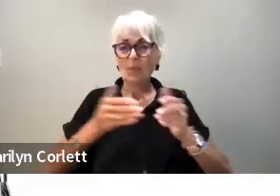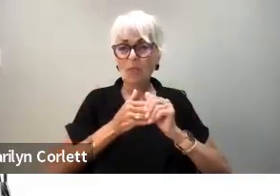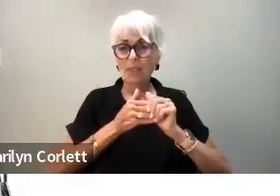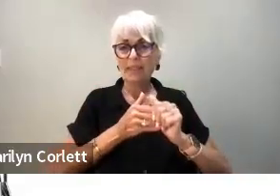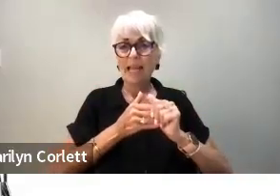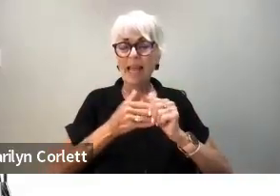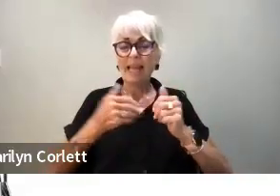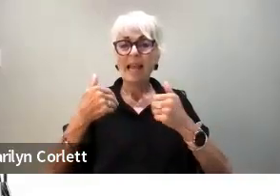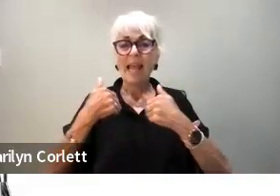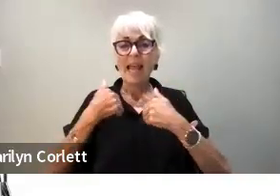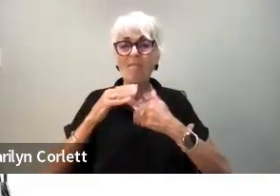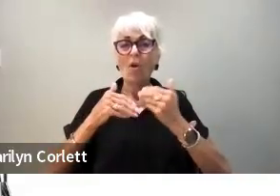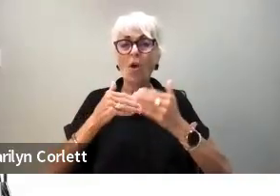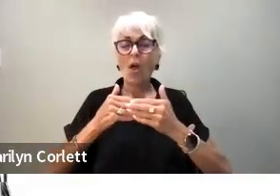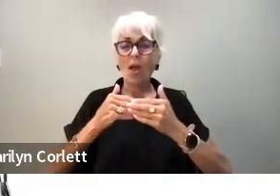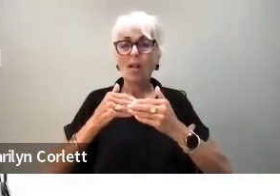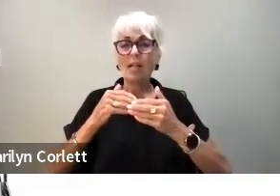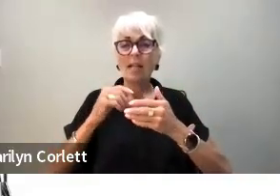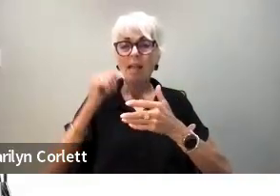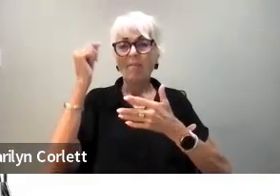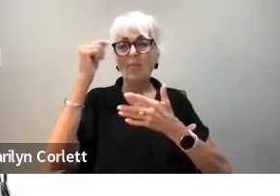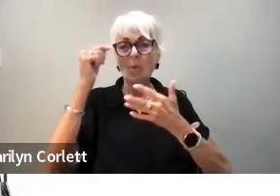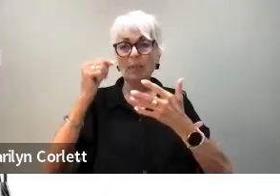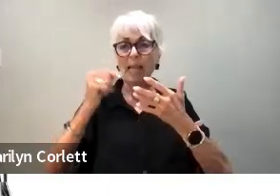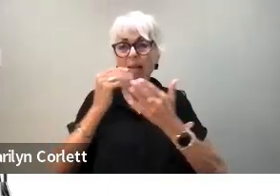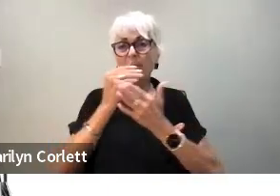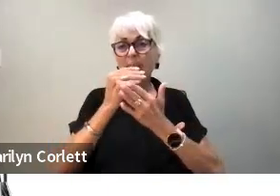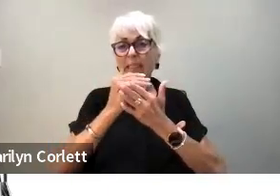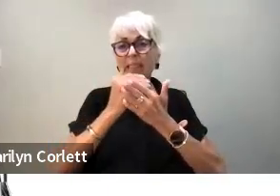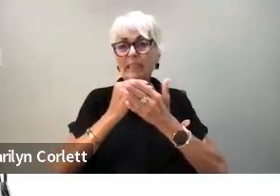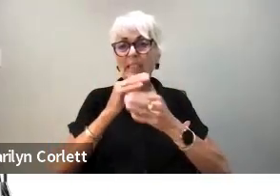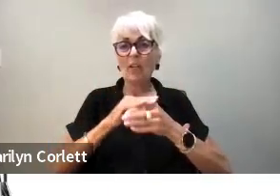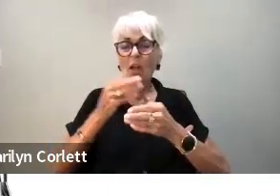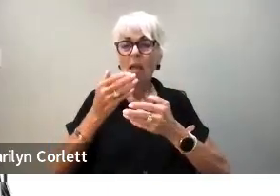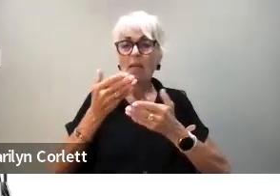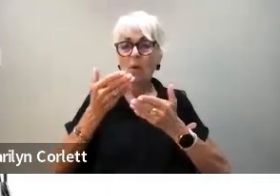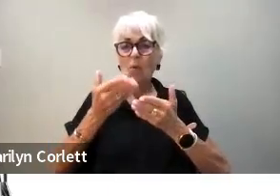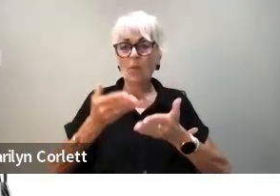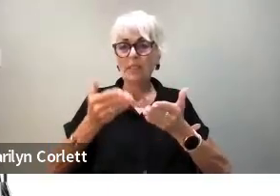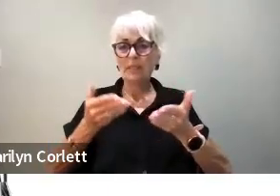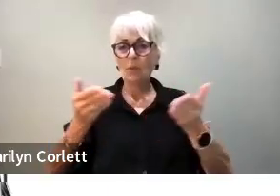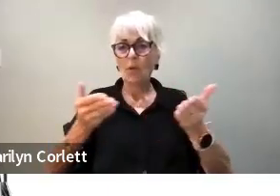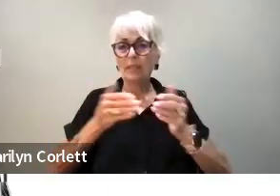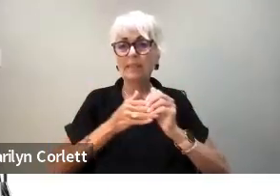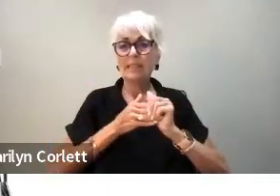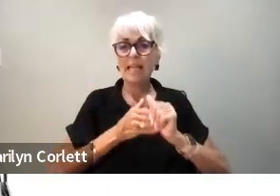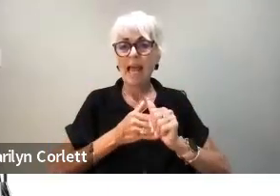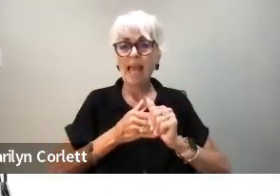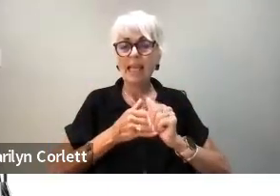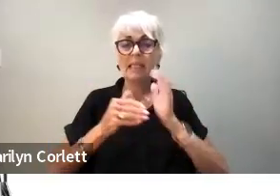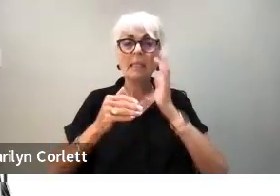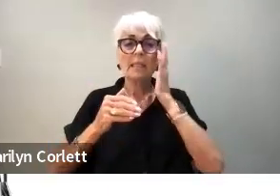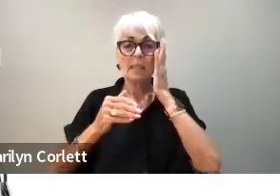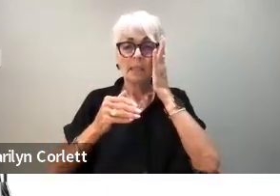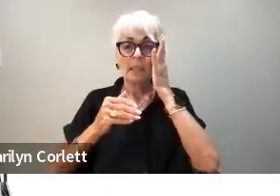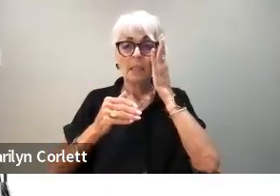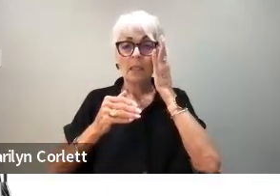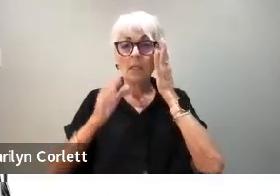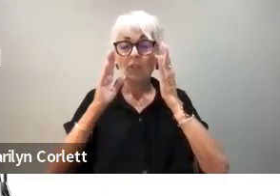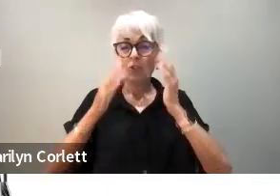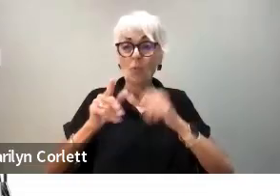have all of these items listed on our resource guide. Um, just direct links to